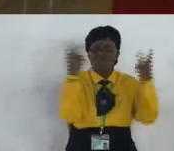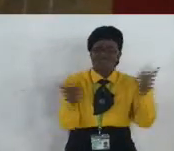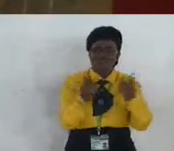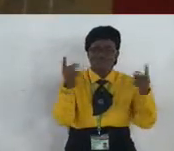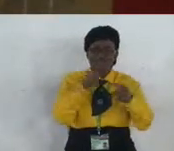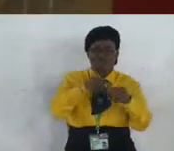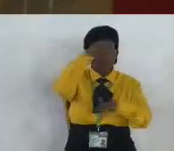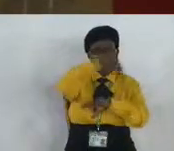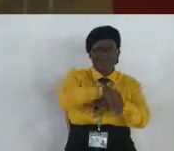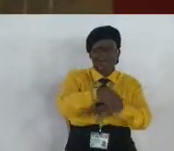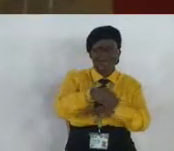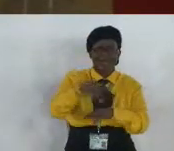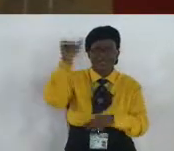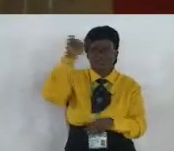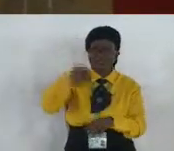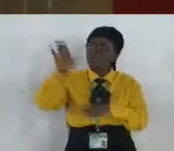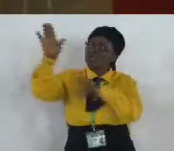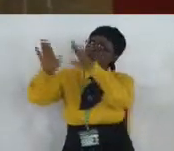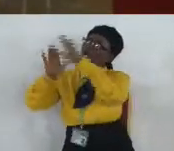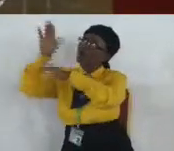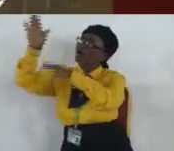They climbed to the roof